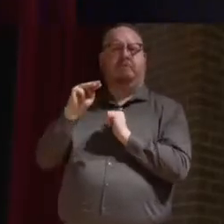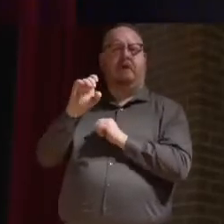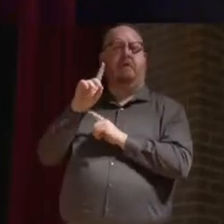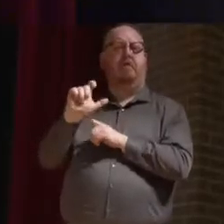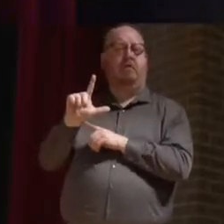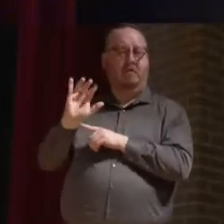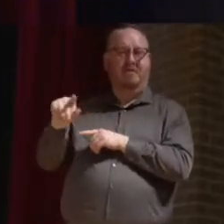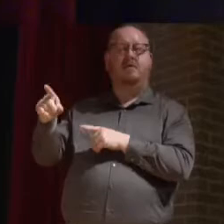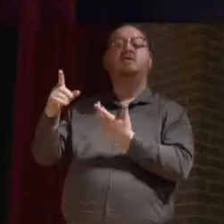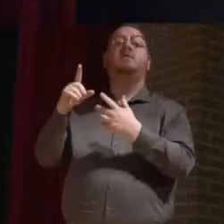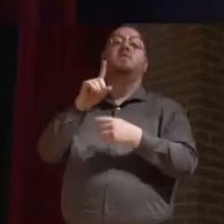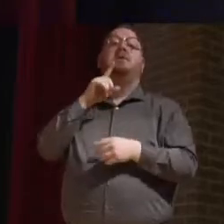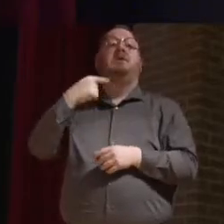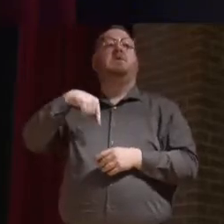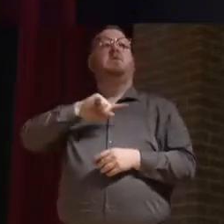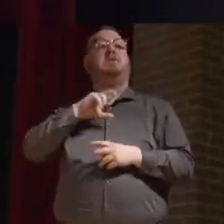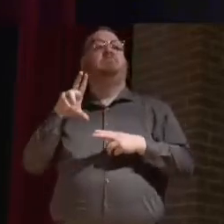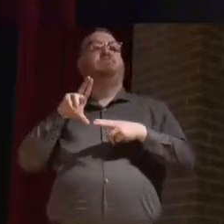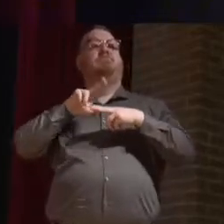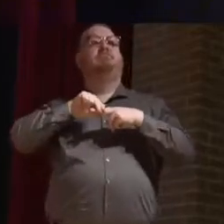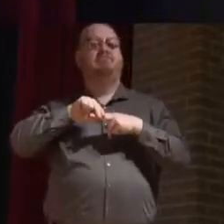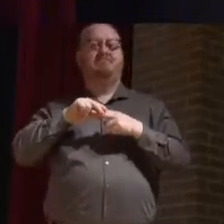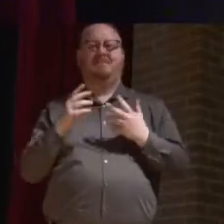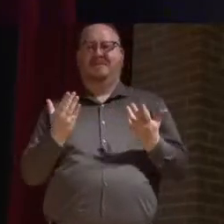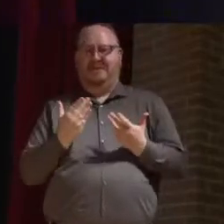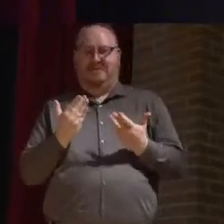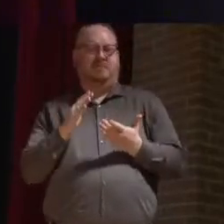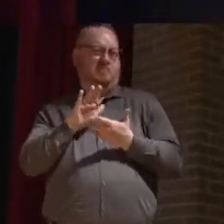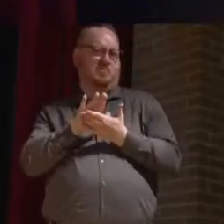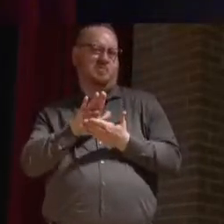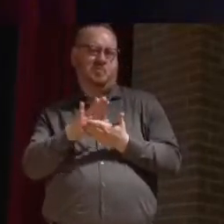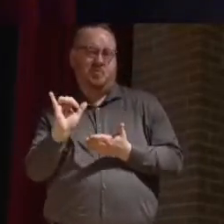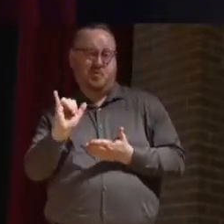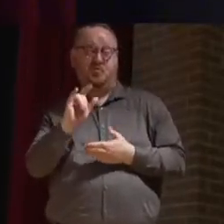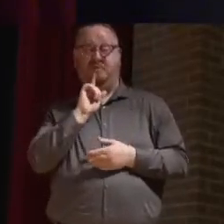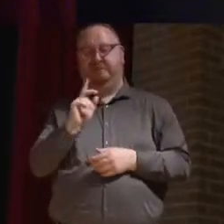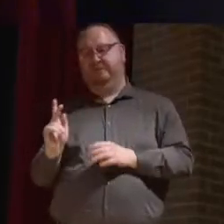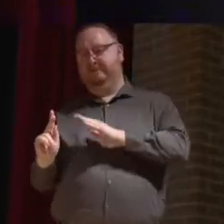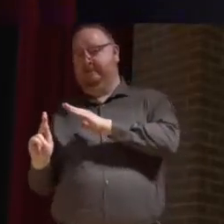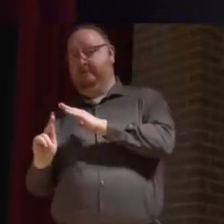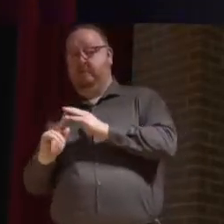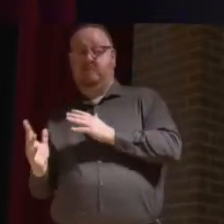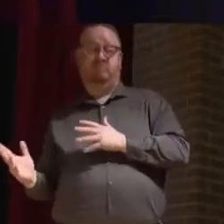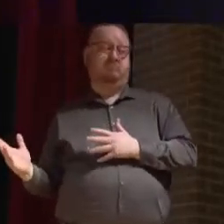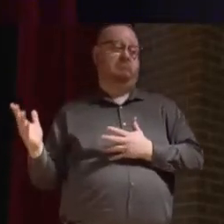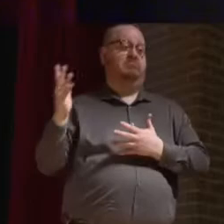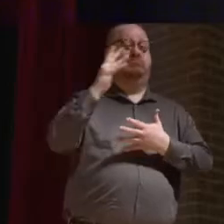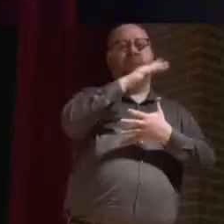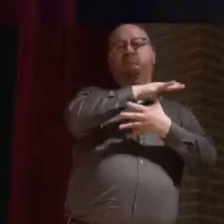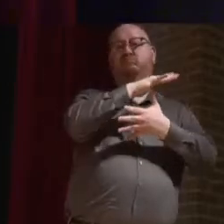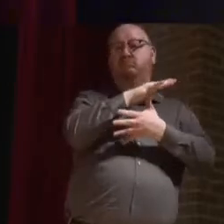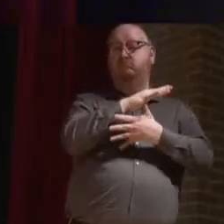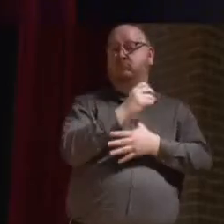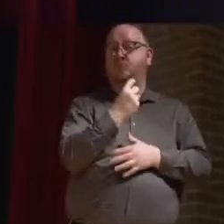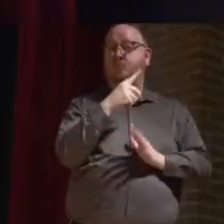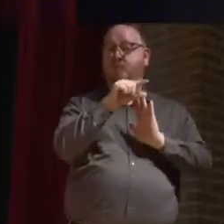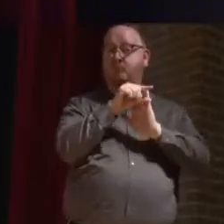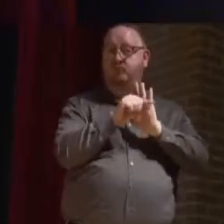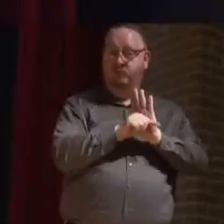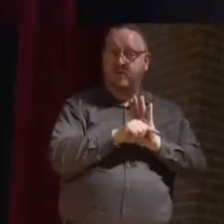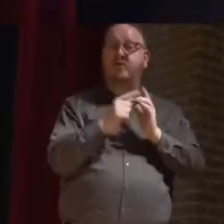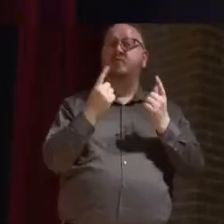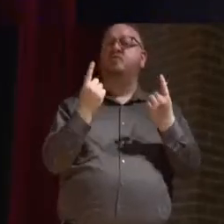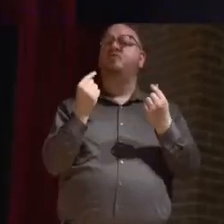we're starting to use that more and more here in our schools, K through 12, where we are hooking kids up with what we